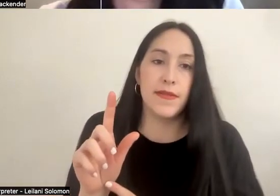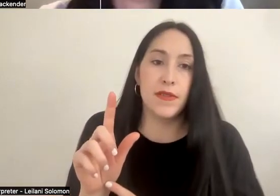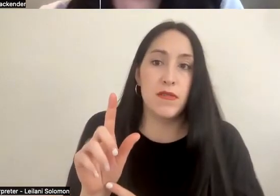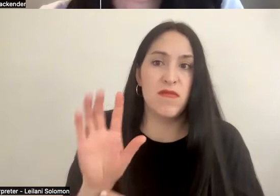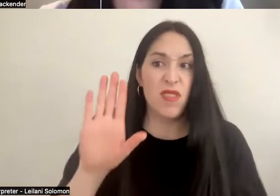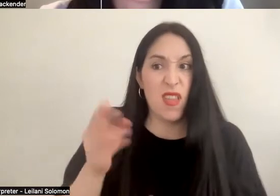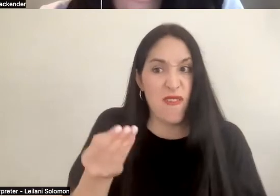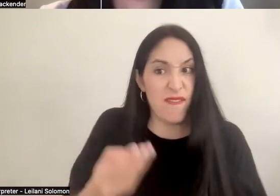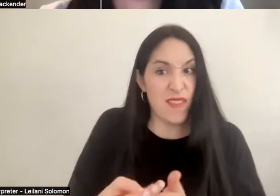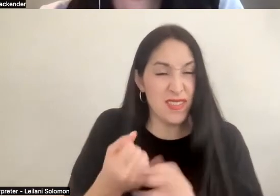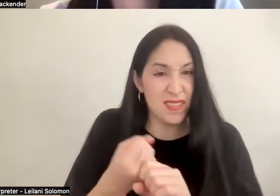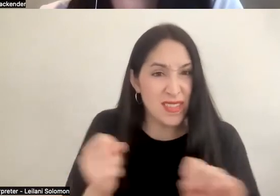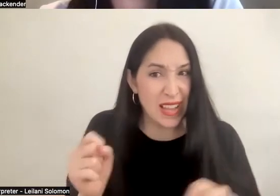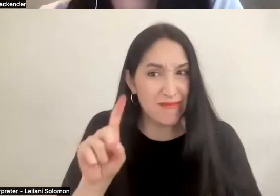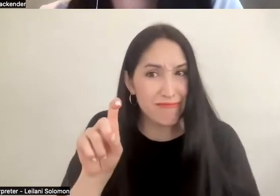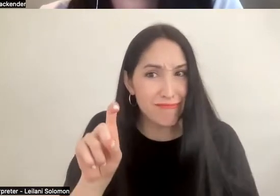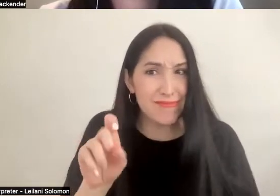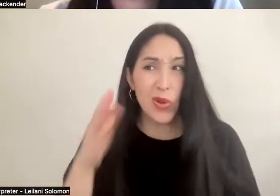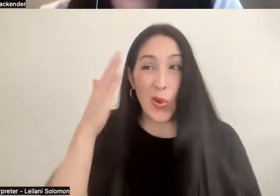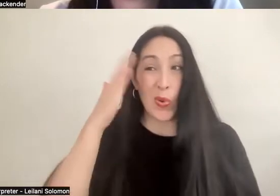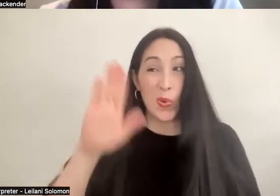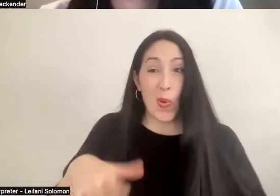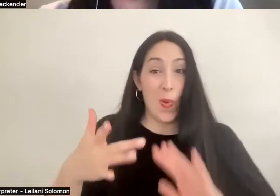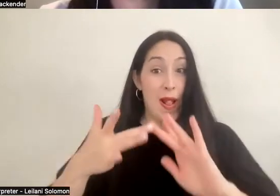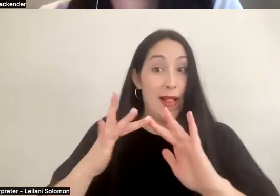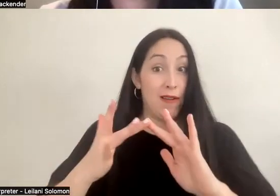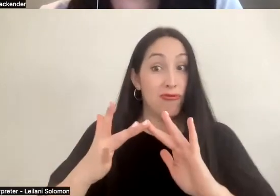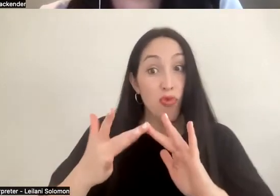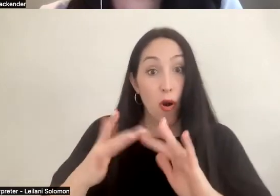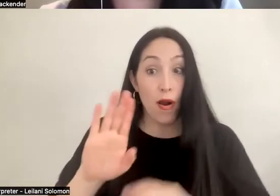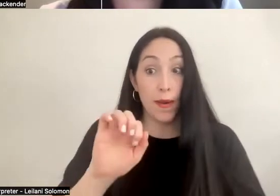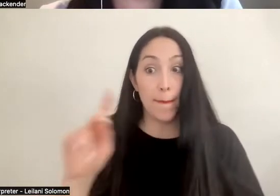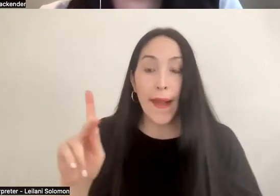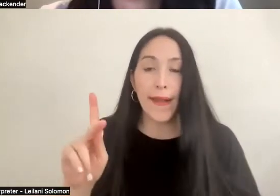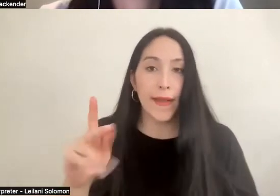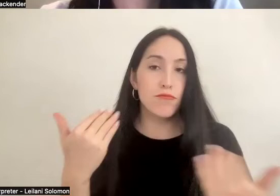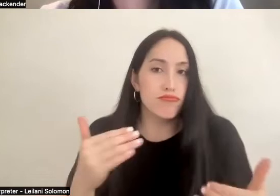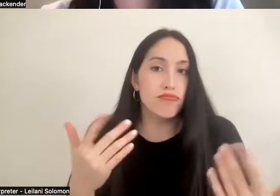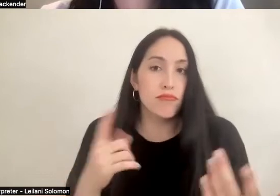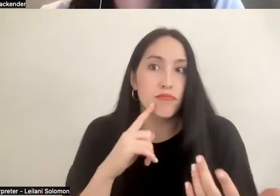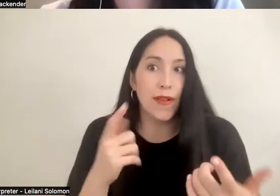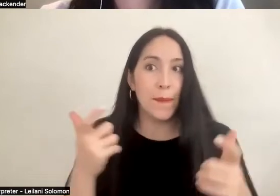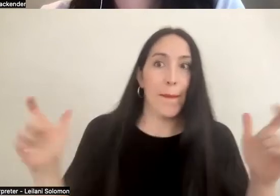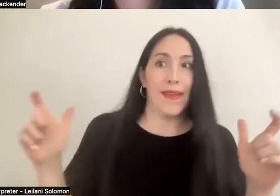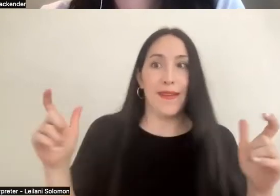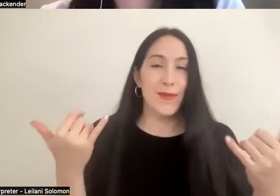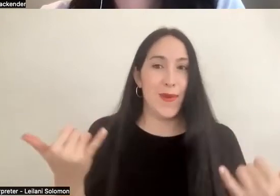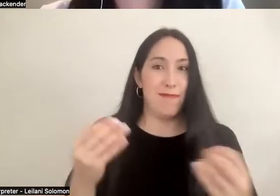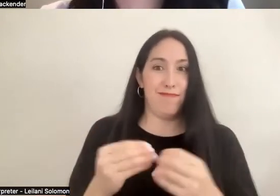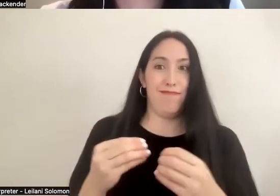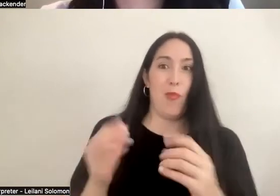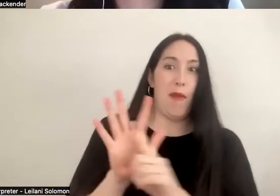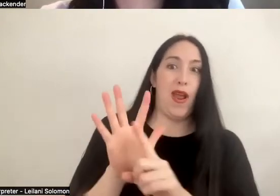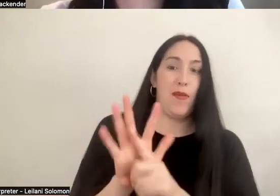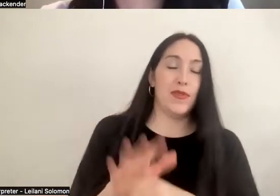safe? Electronic banking is obviously huge in today's day and age. So talk to us a little bit about that. Okay.